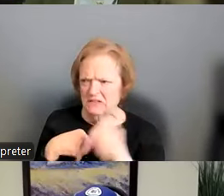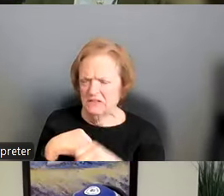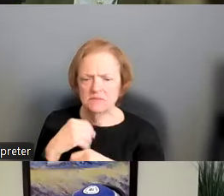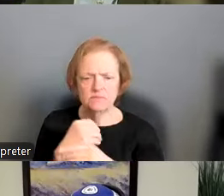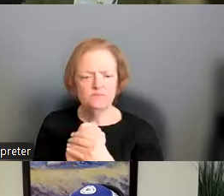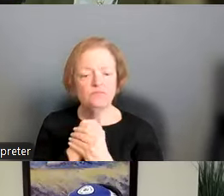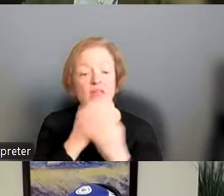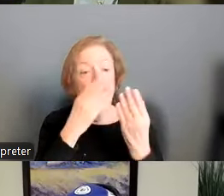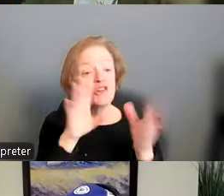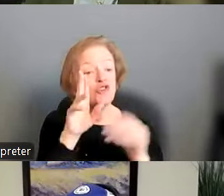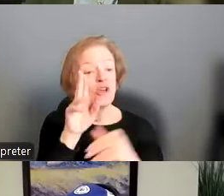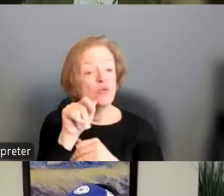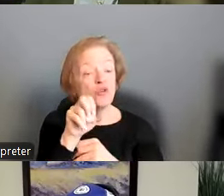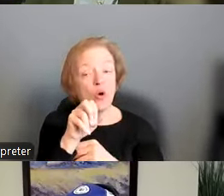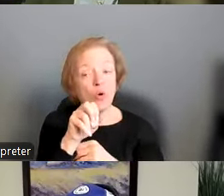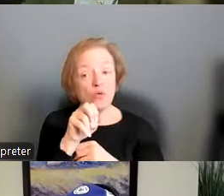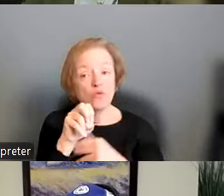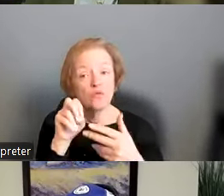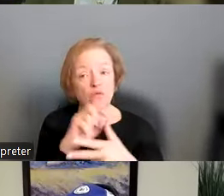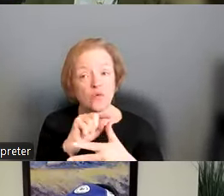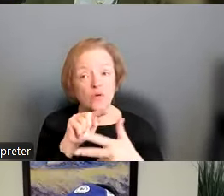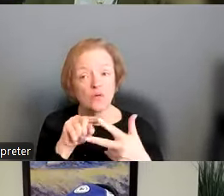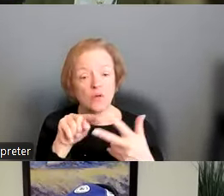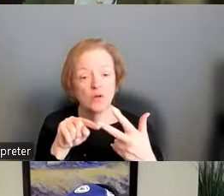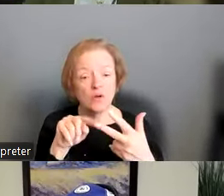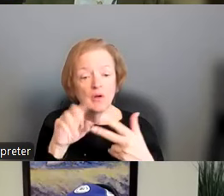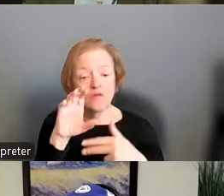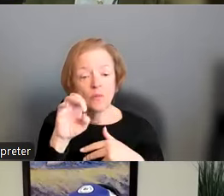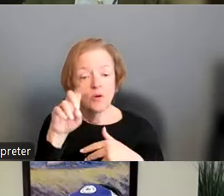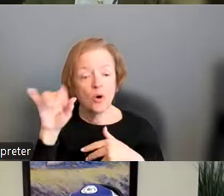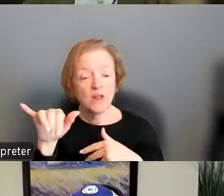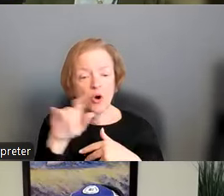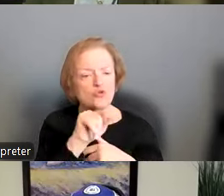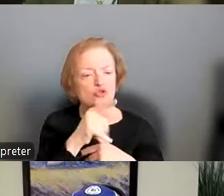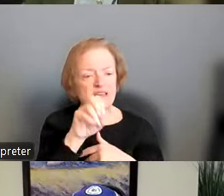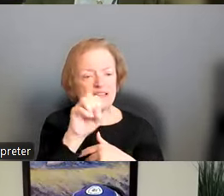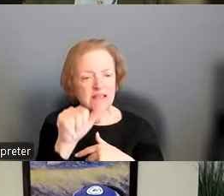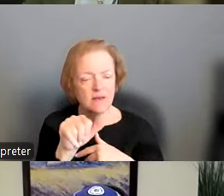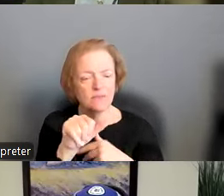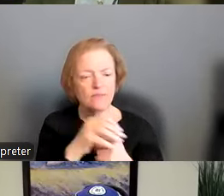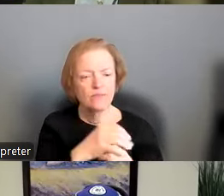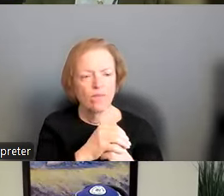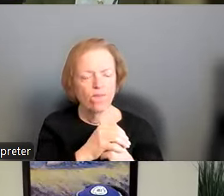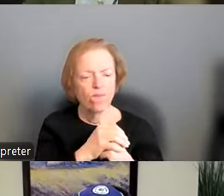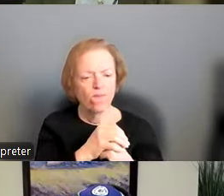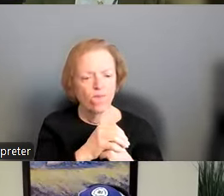from Teresa Cody. If you don't already know, APSE,